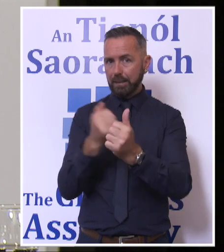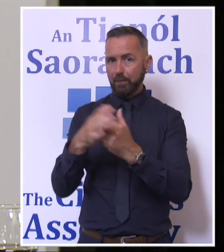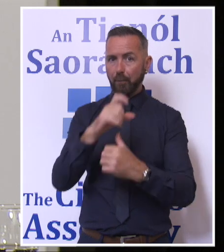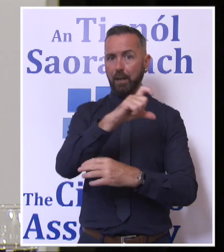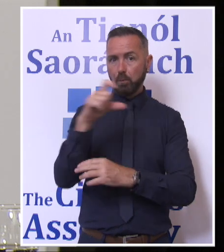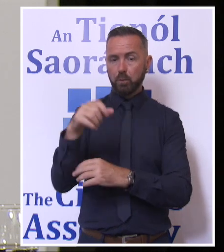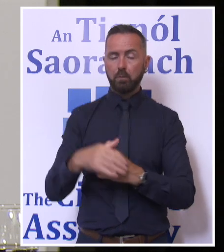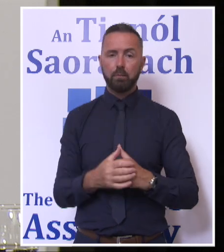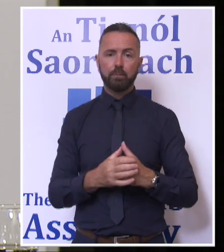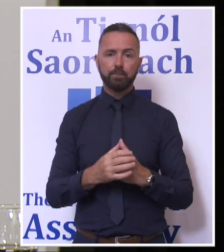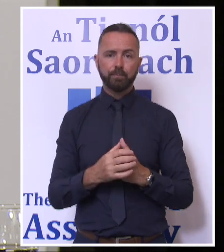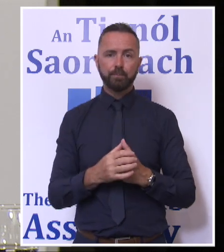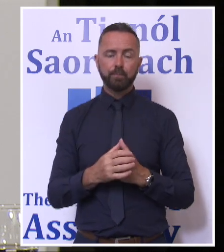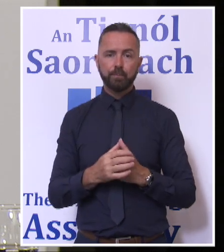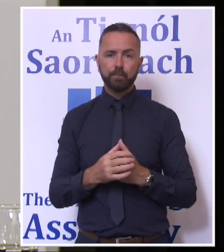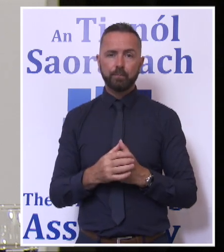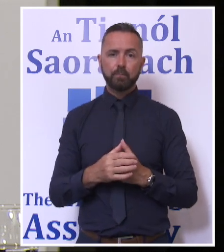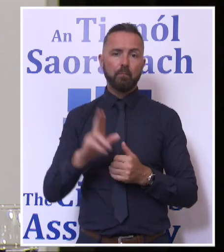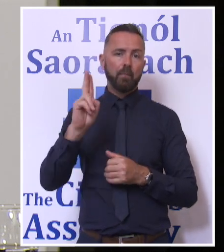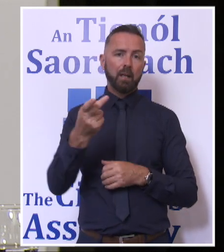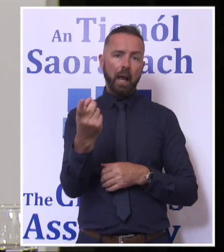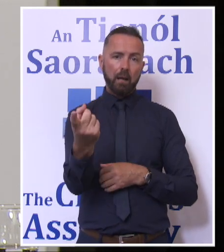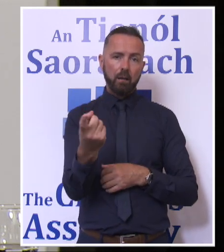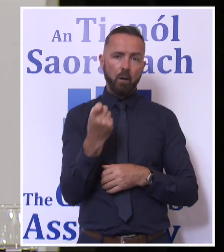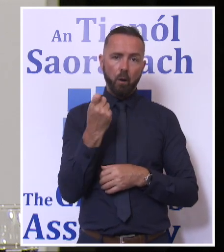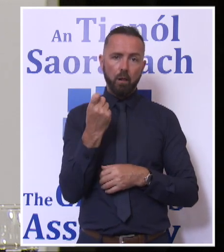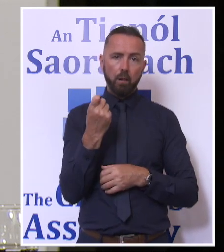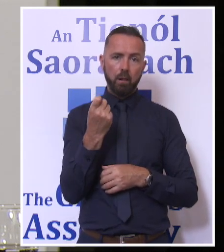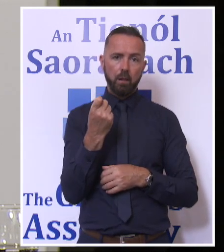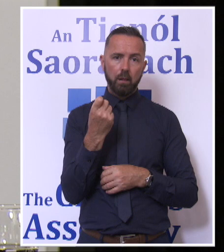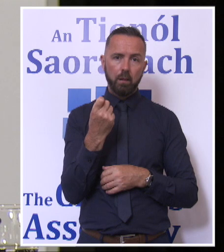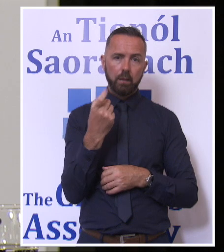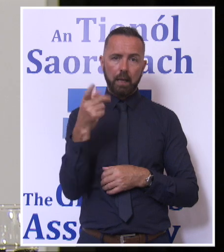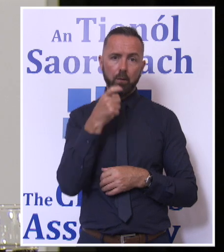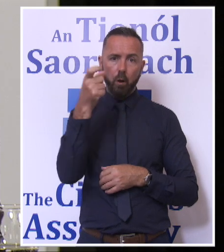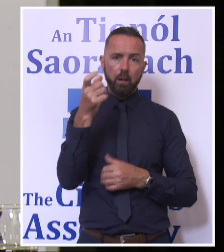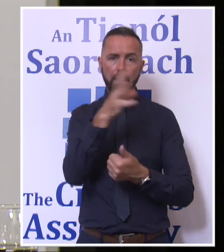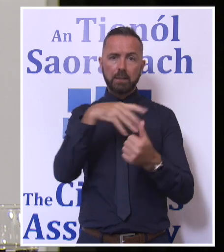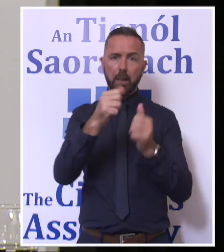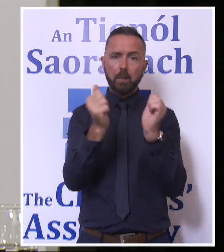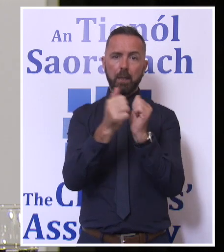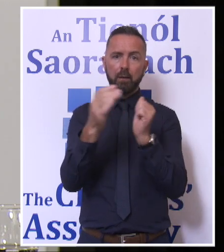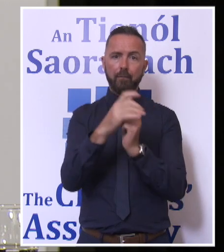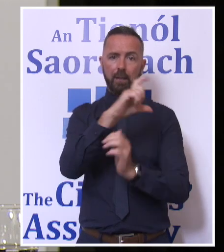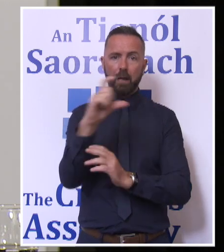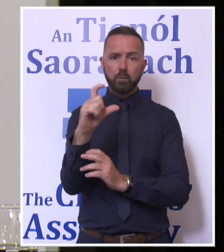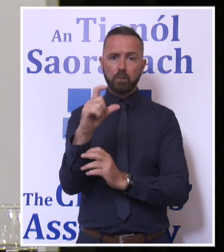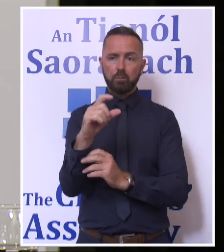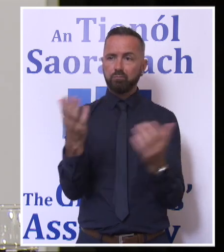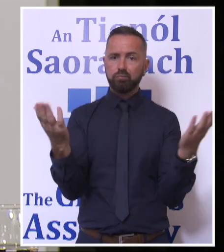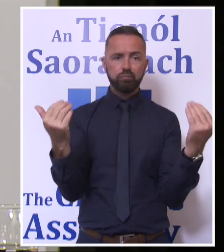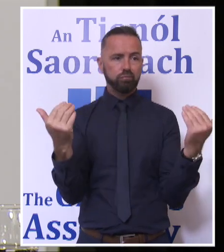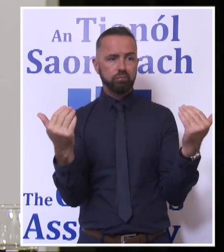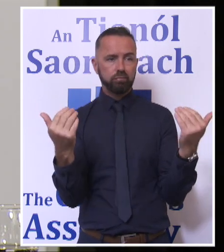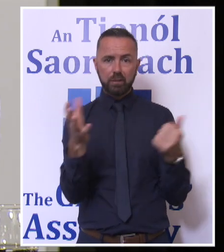Council. They can call a special meeting of the Council. Again, in practice, it's more likely that a